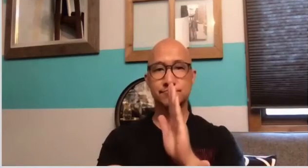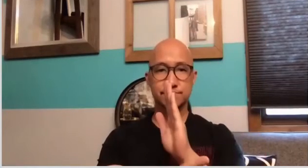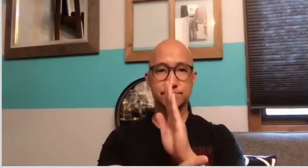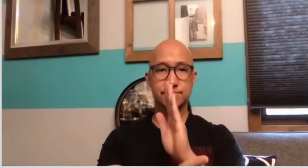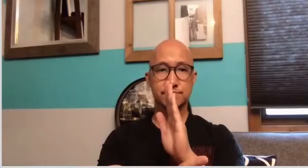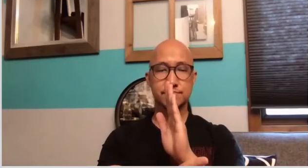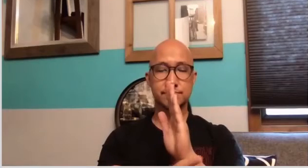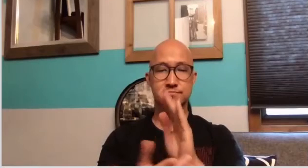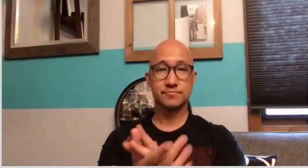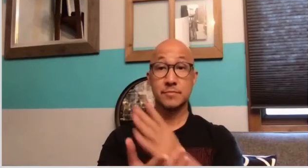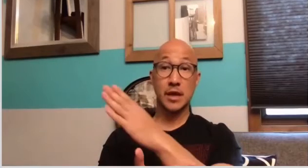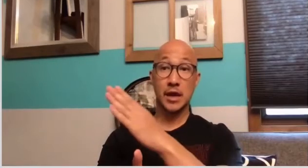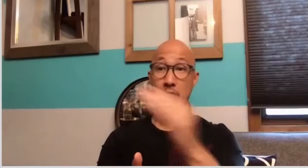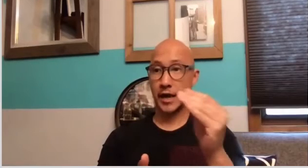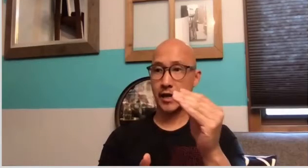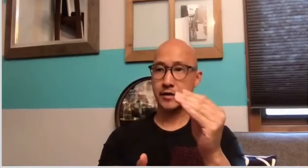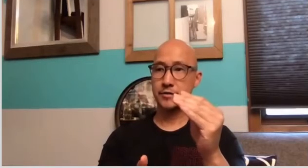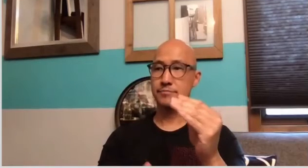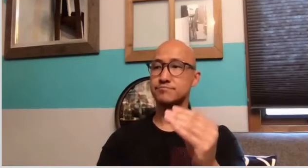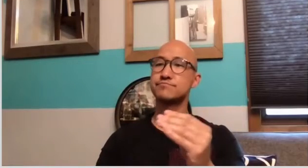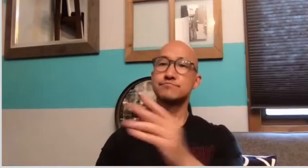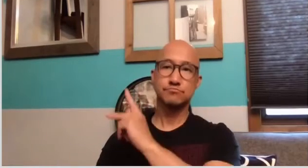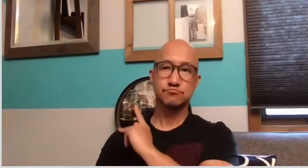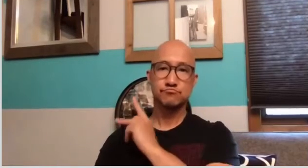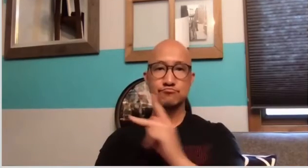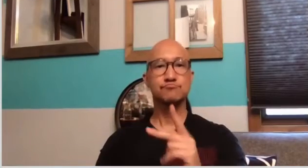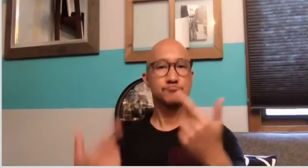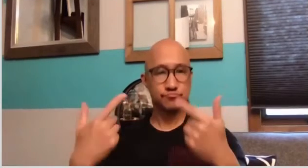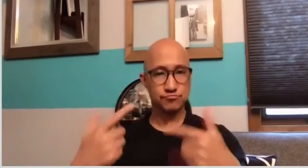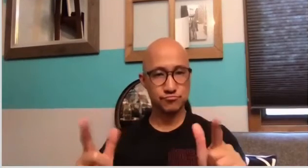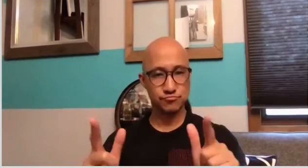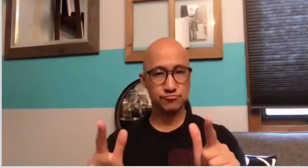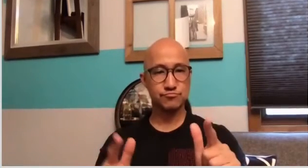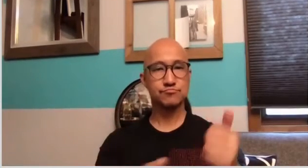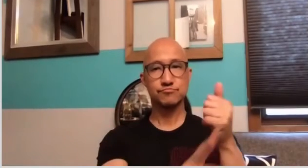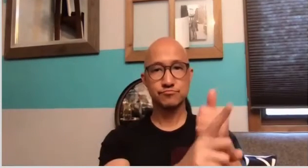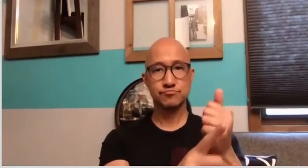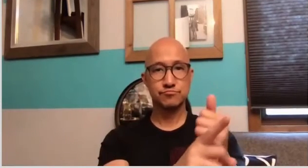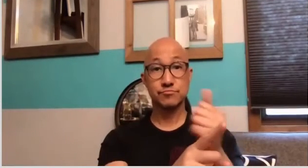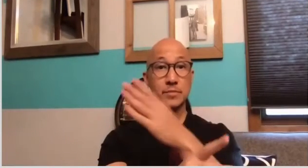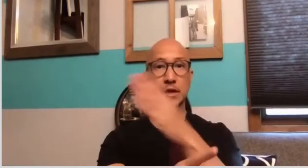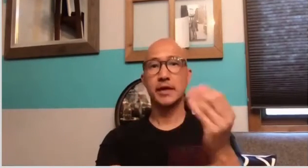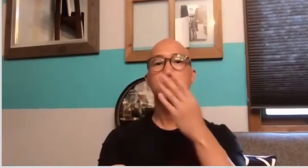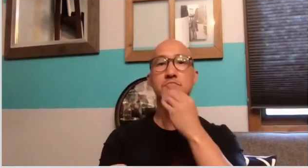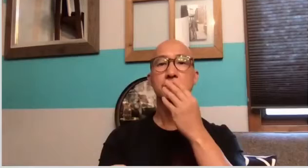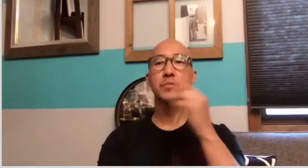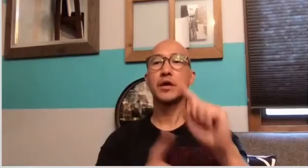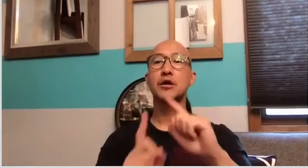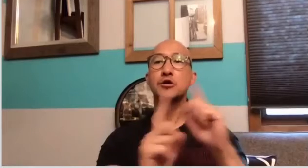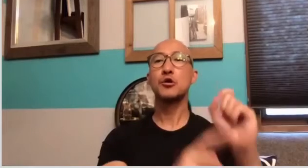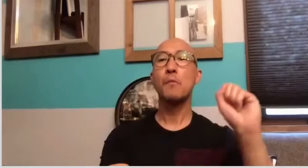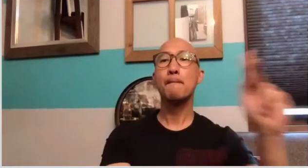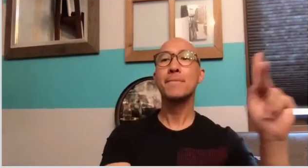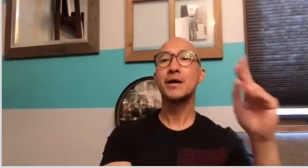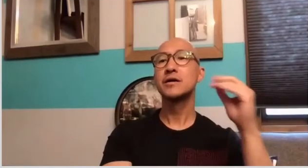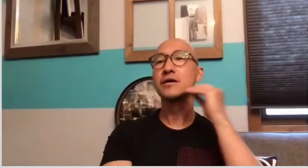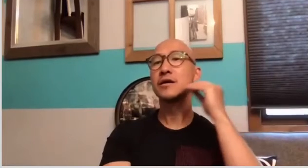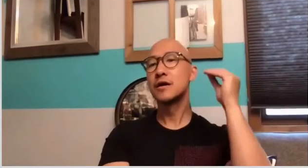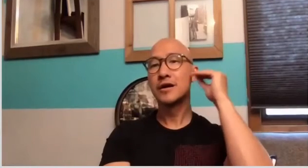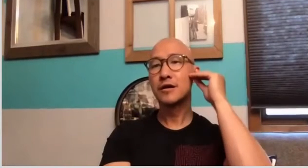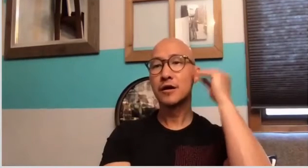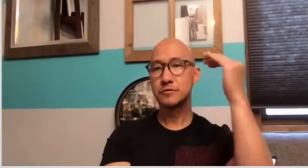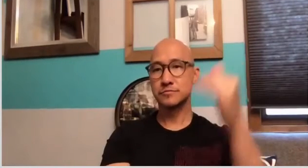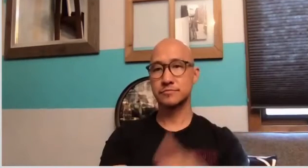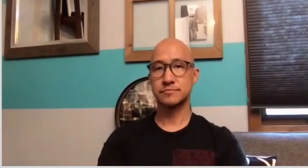Persian king Artaxerxes to return with his people. Ezra, Hebrew for help or